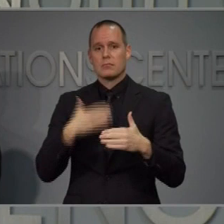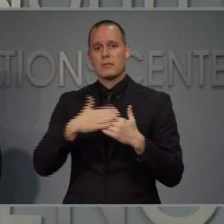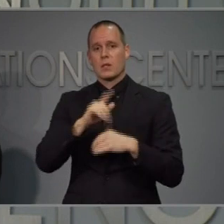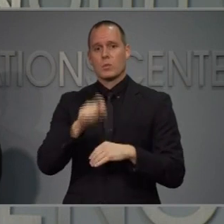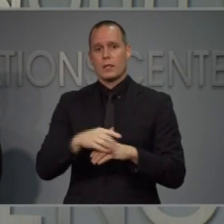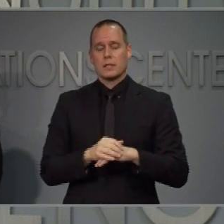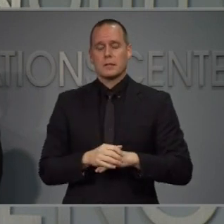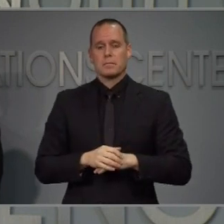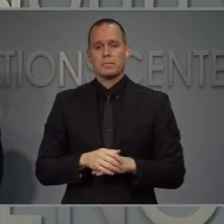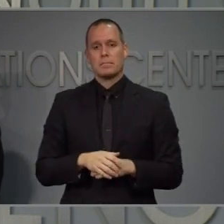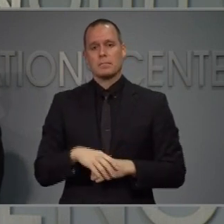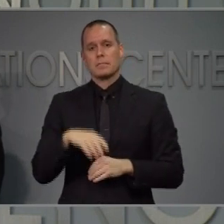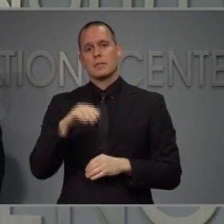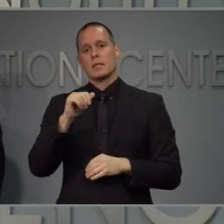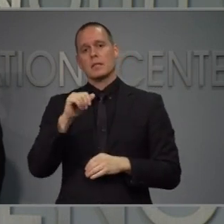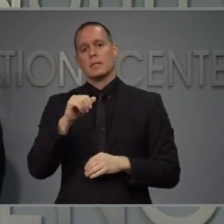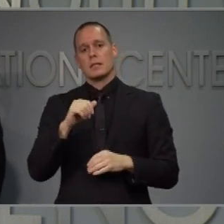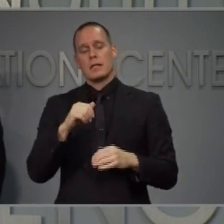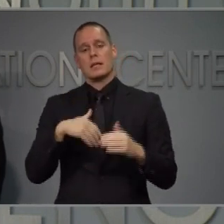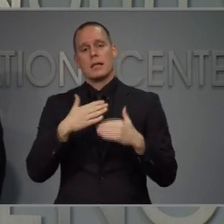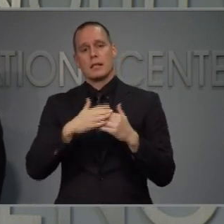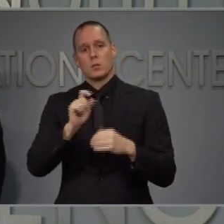Gary Robertson, Associated Press.